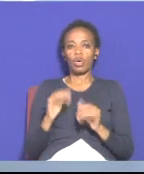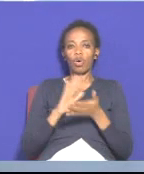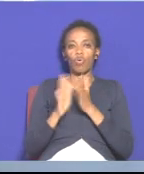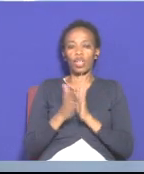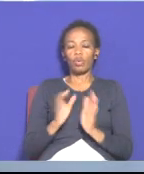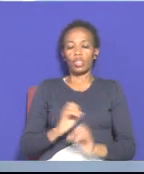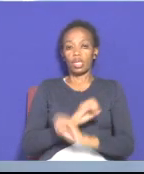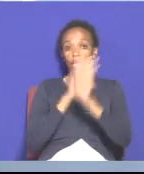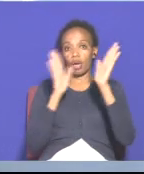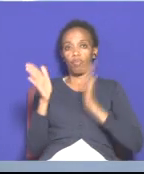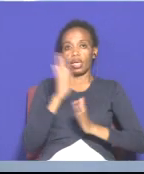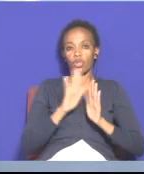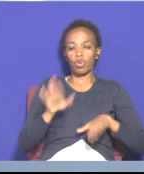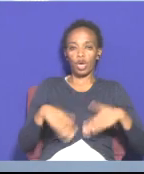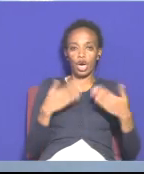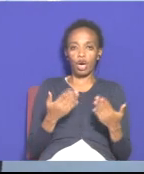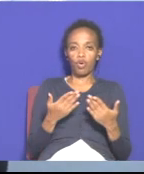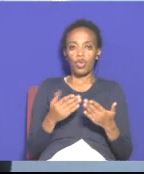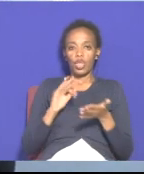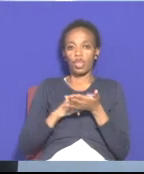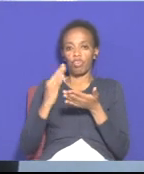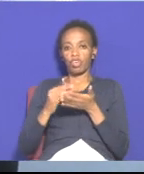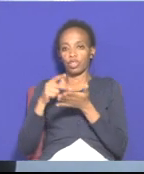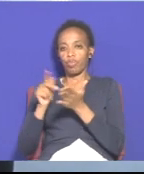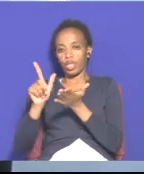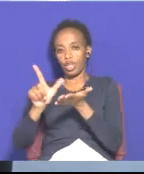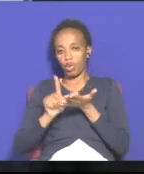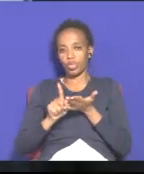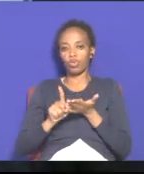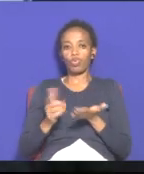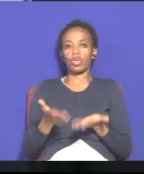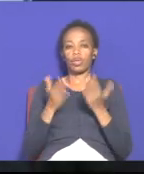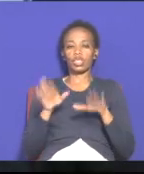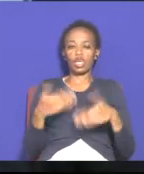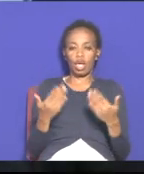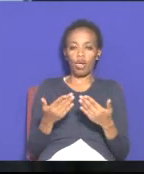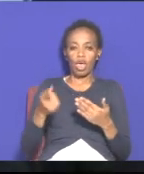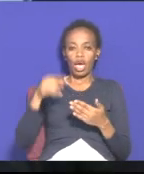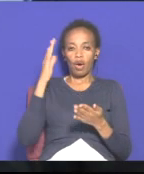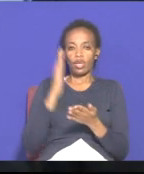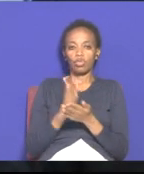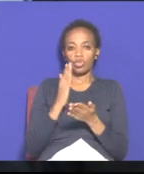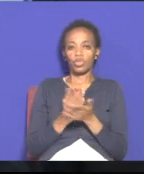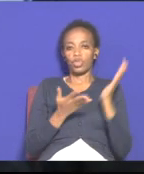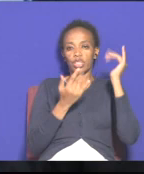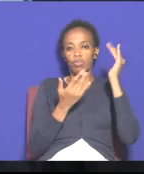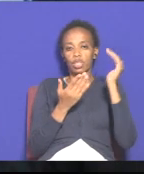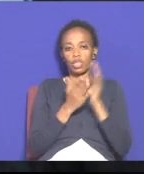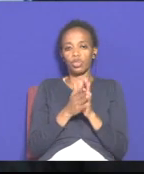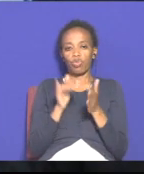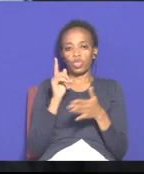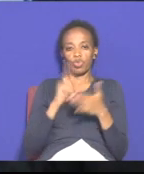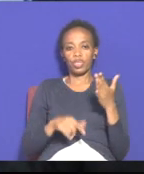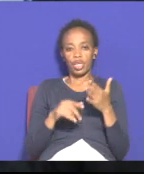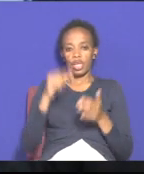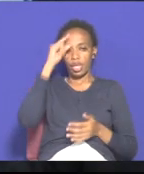clear strategies on how the funds to repay the loans will be raised. Our sincere expectation was that the